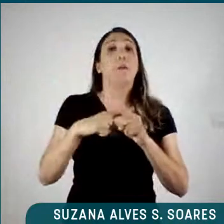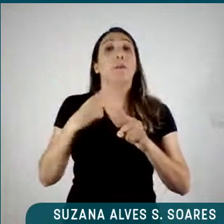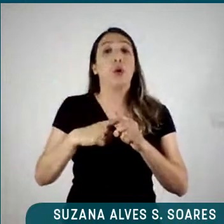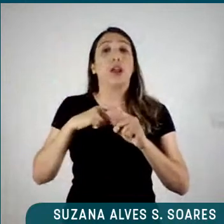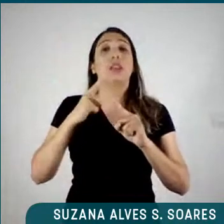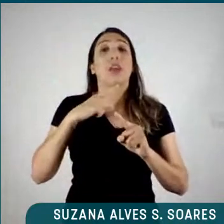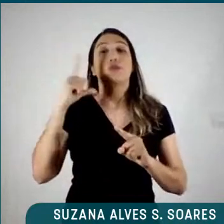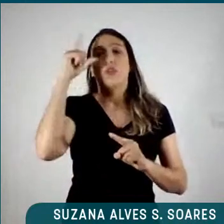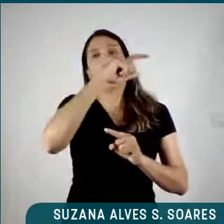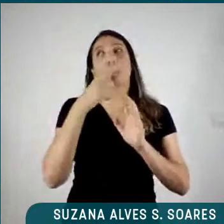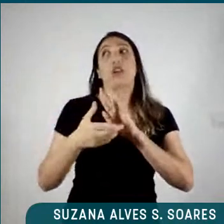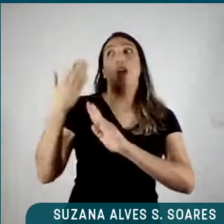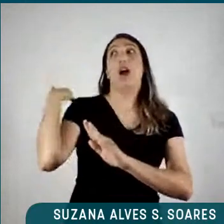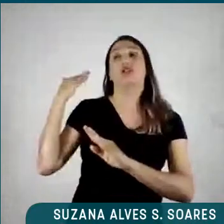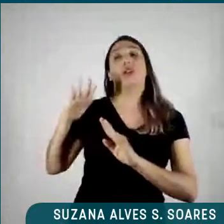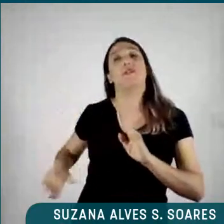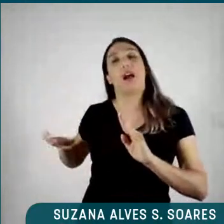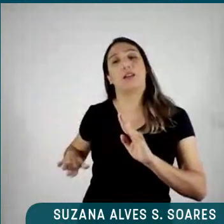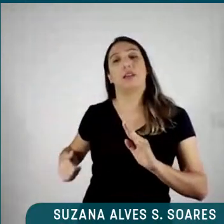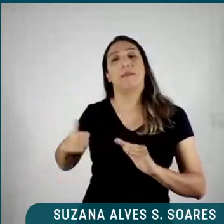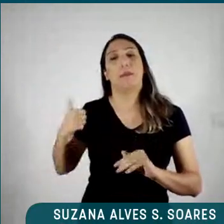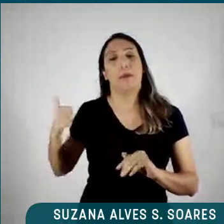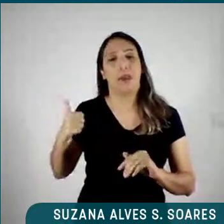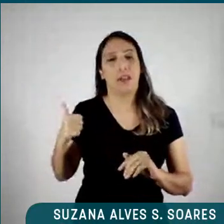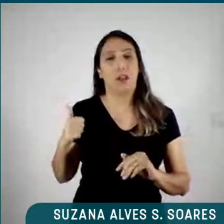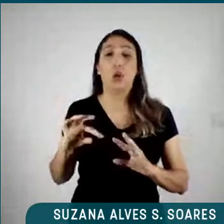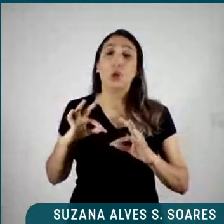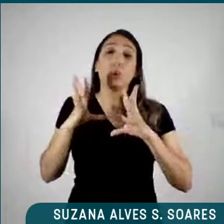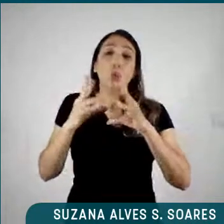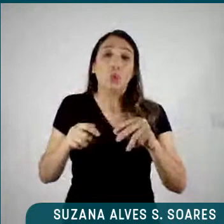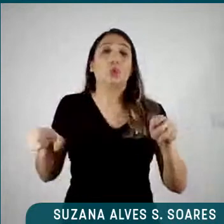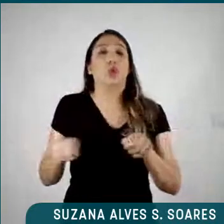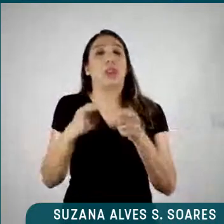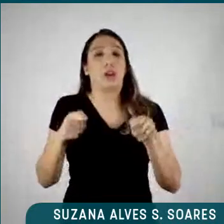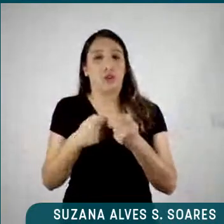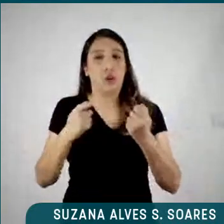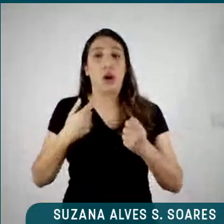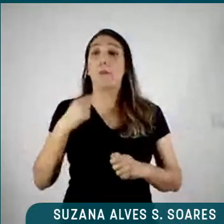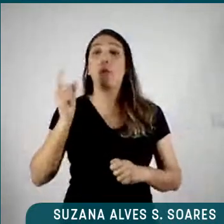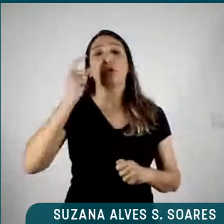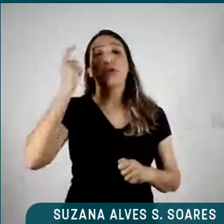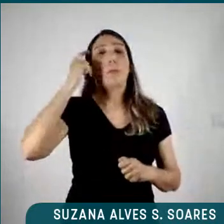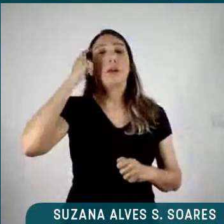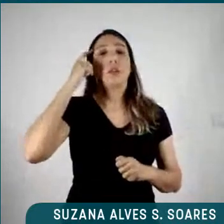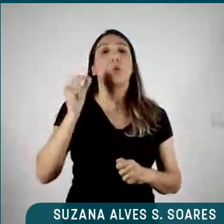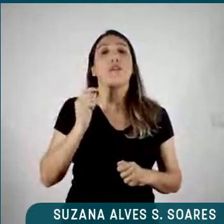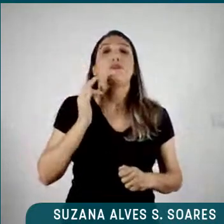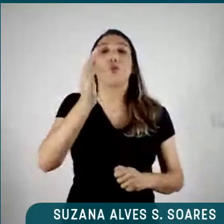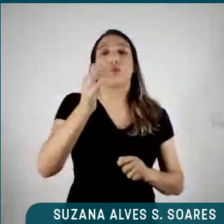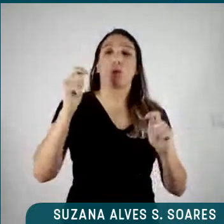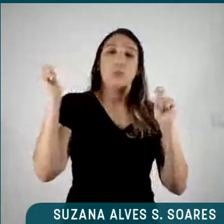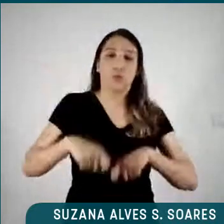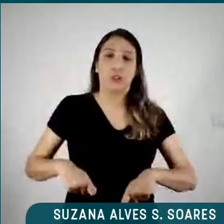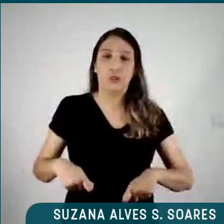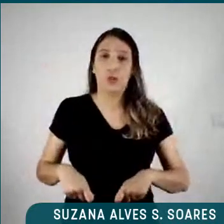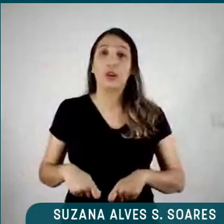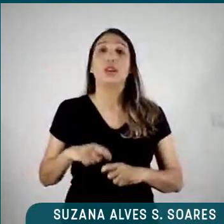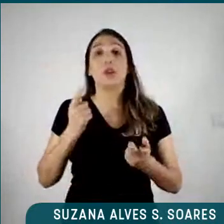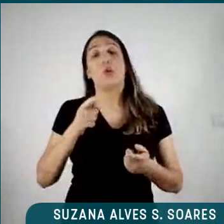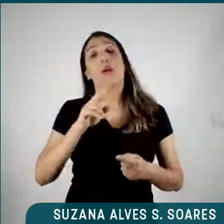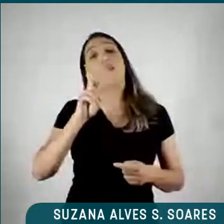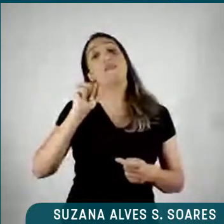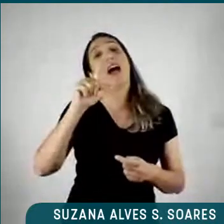we get to this adult life without having any imagination to solve these problems, because we cannot imagine